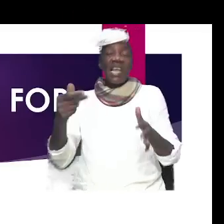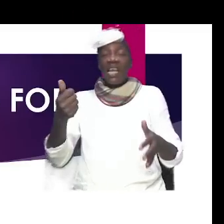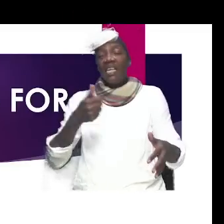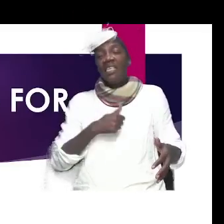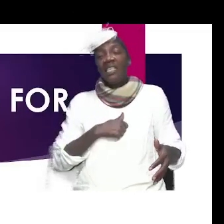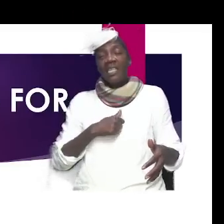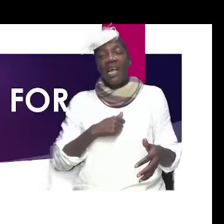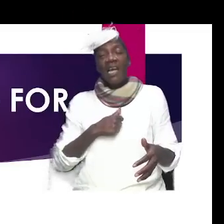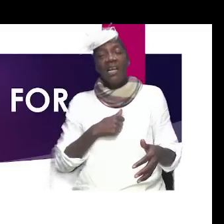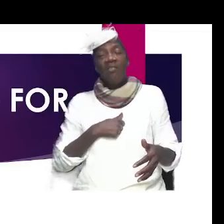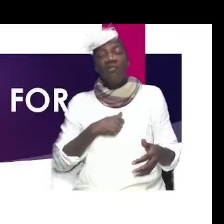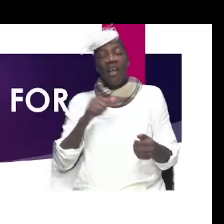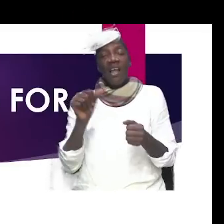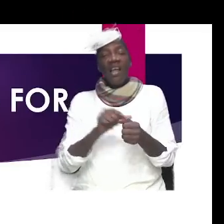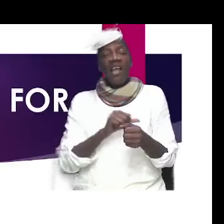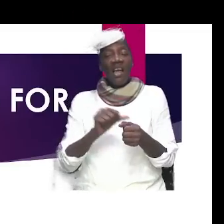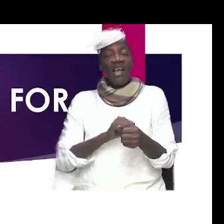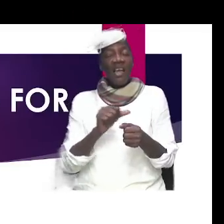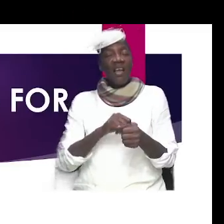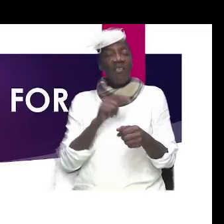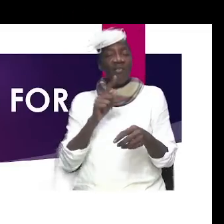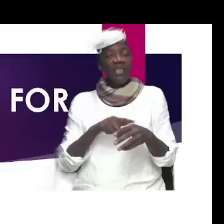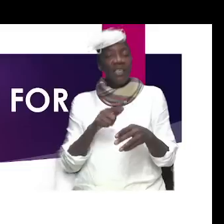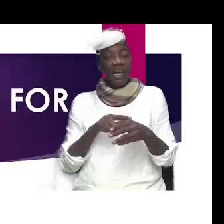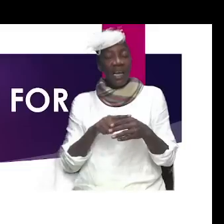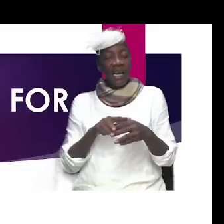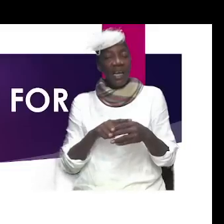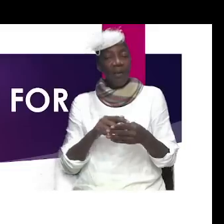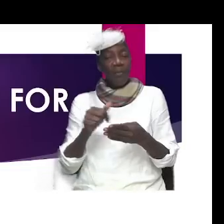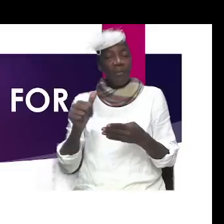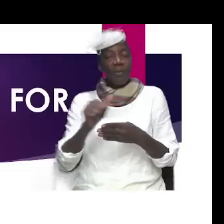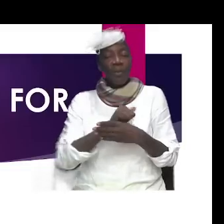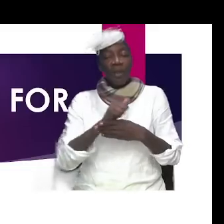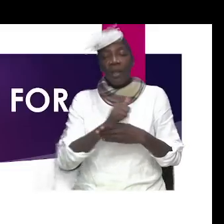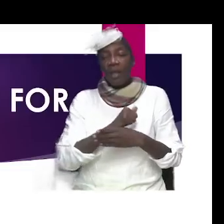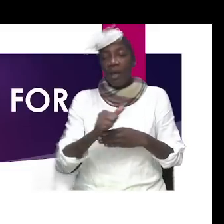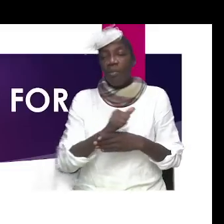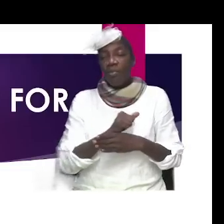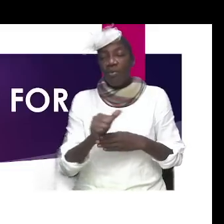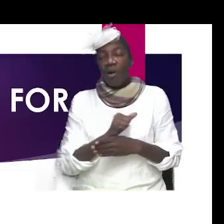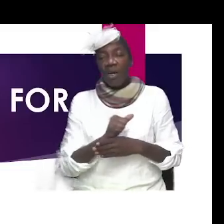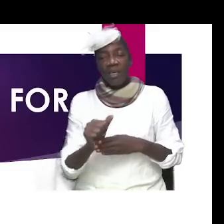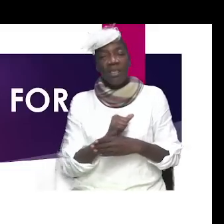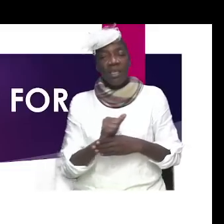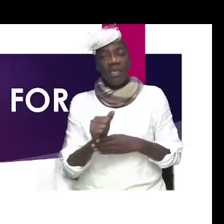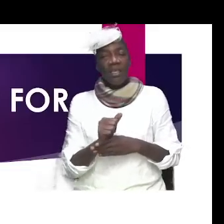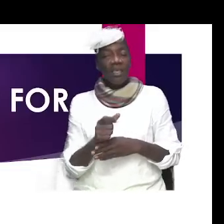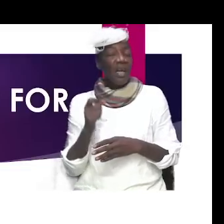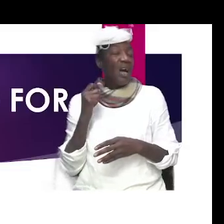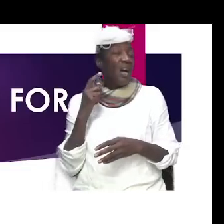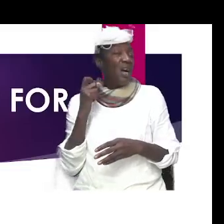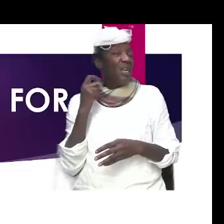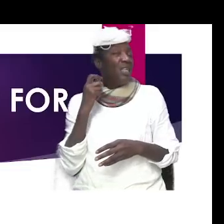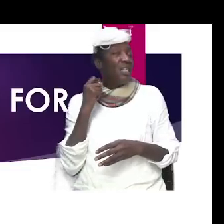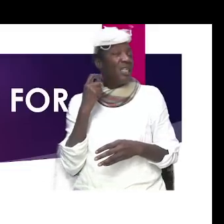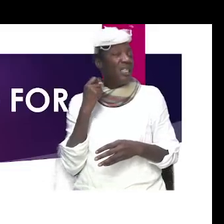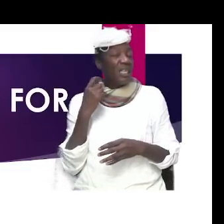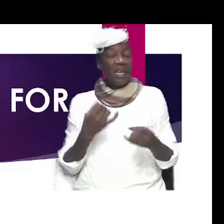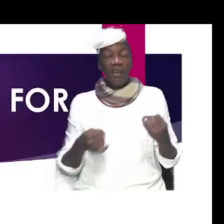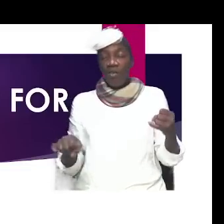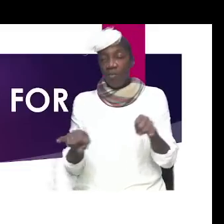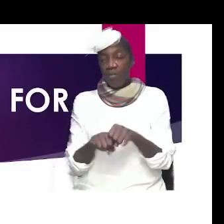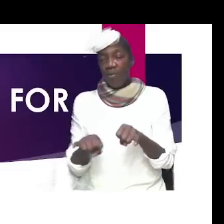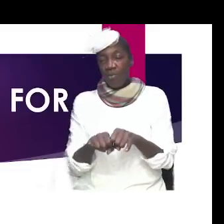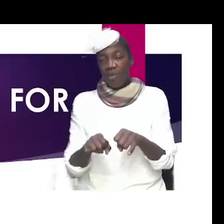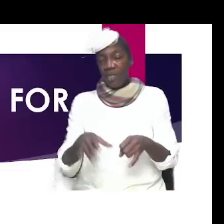we practice saints of God to use the term, understand the term, and realize how potent it can be.